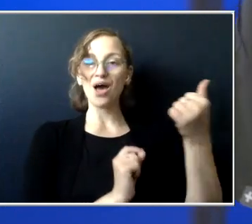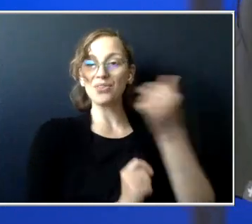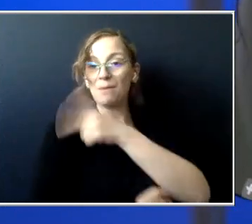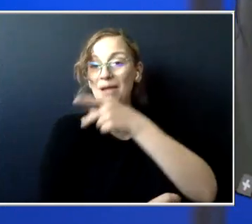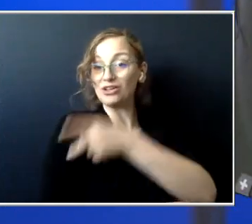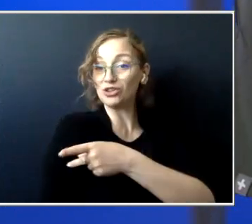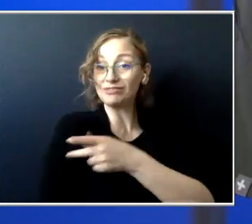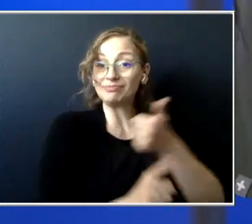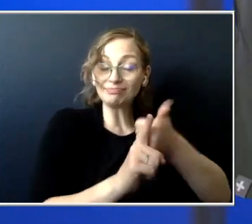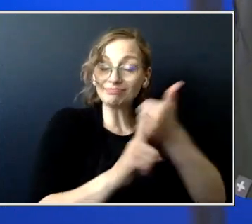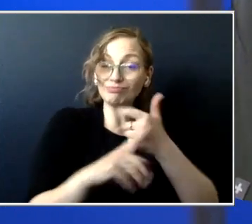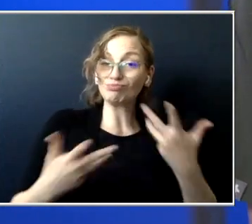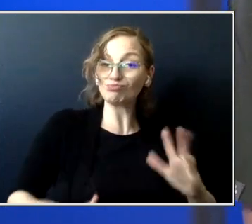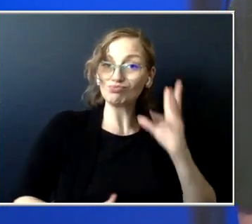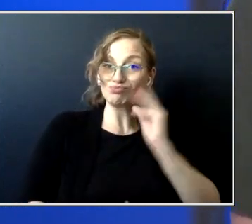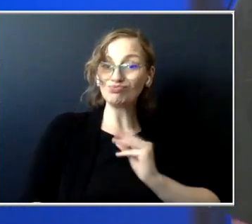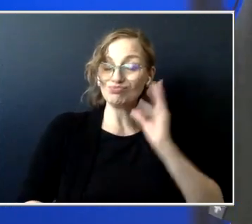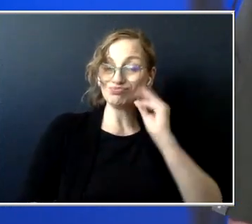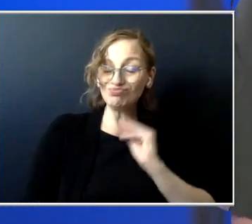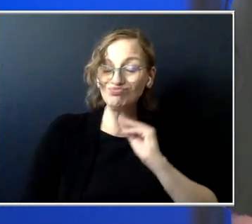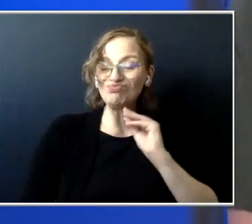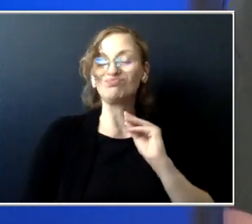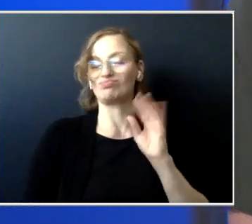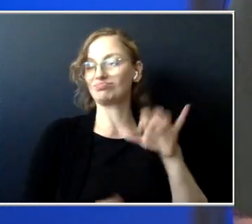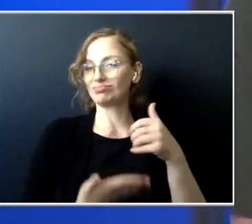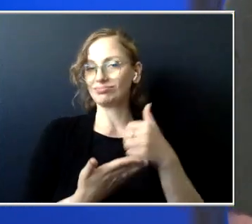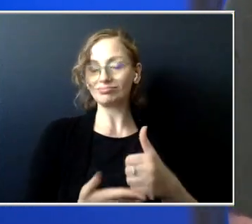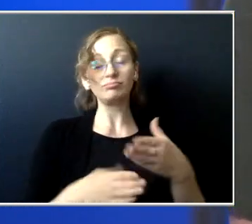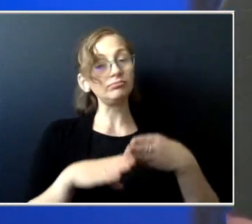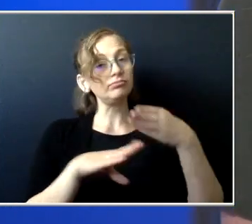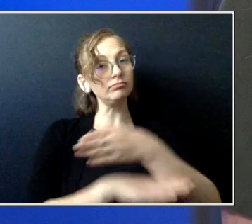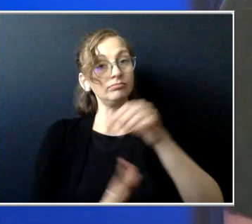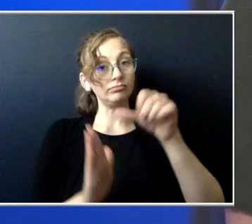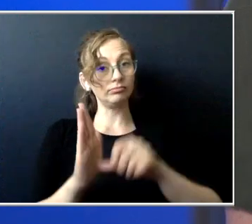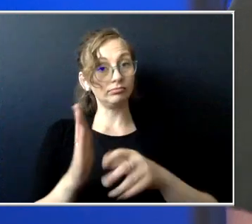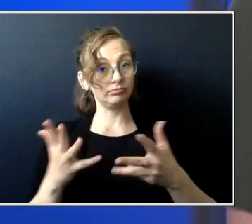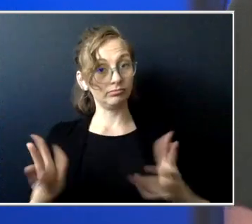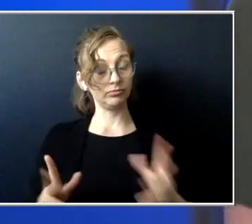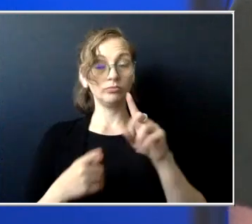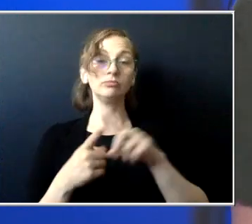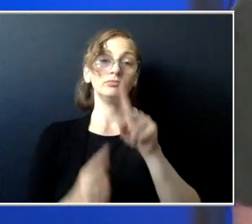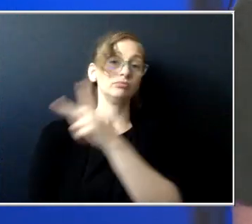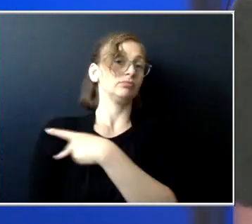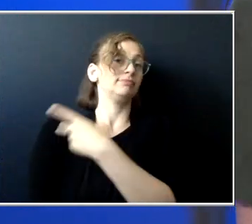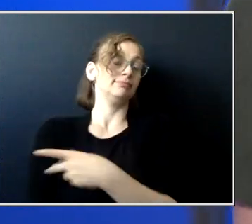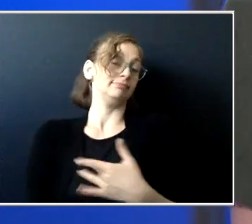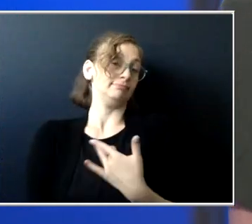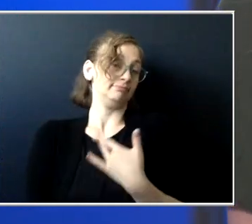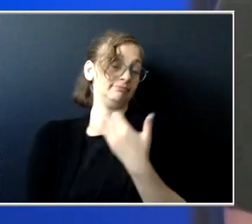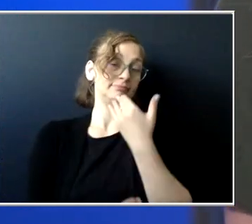it. And then post-surgery, once the patient's feeling better, a lot of times in the ICU, we're already